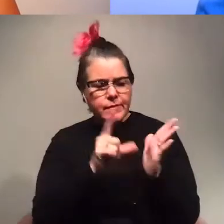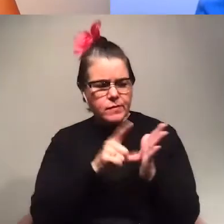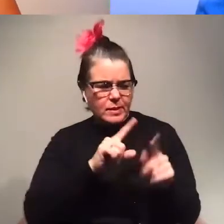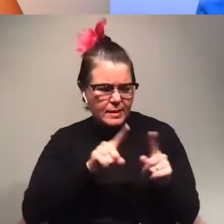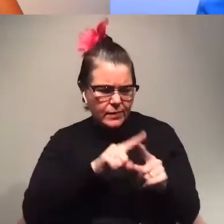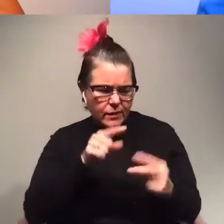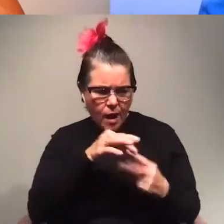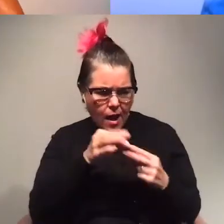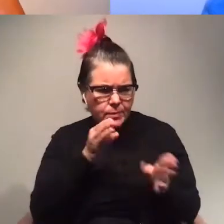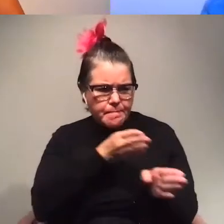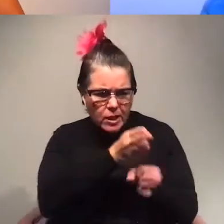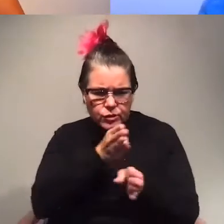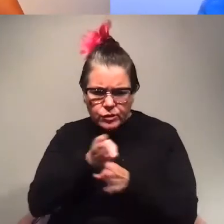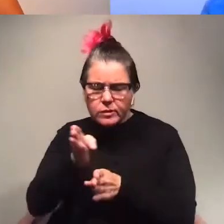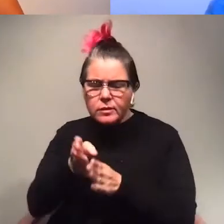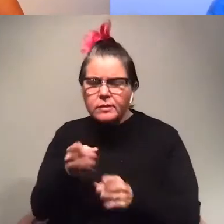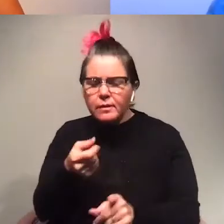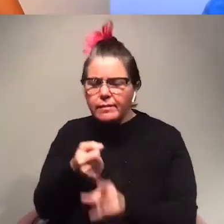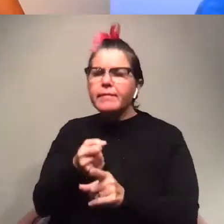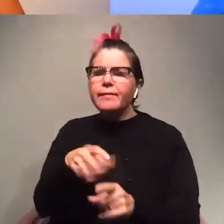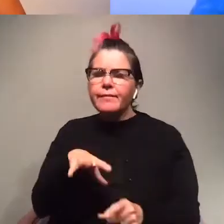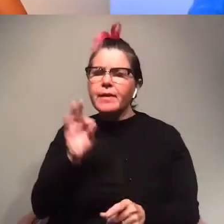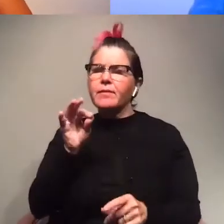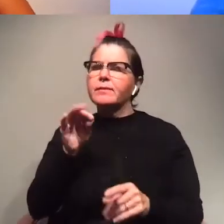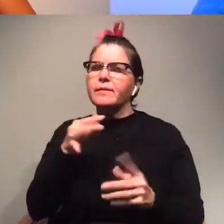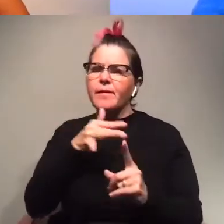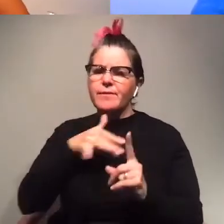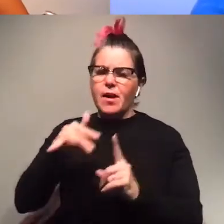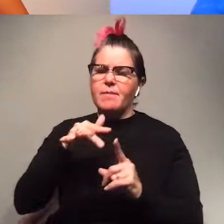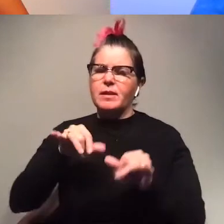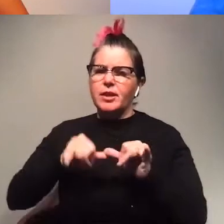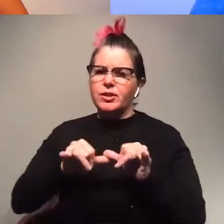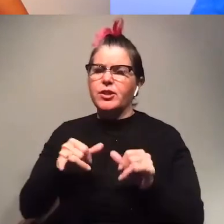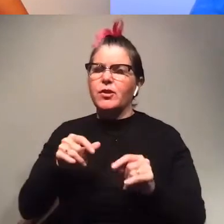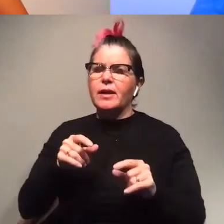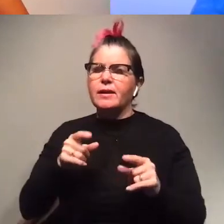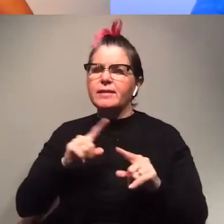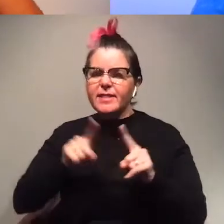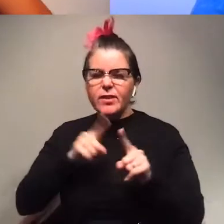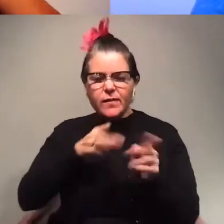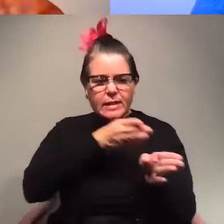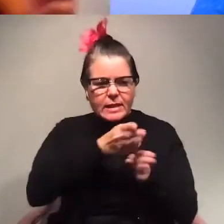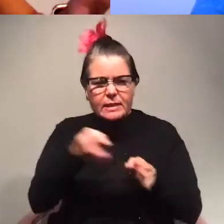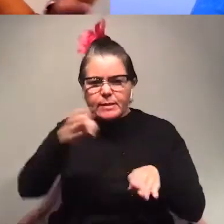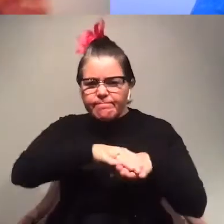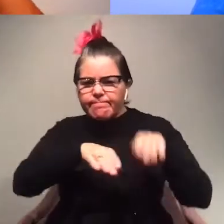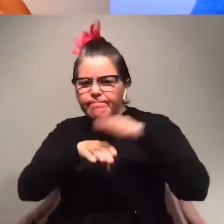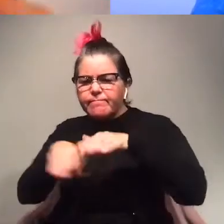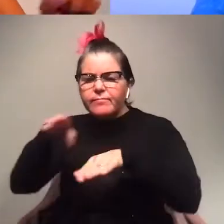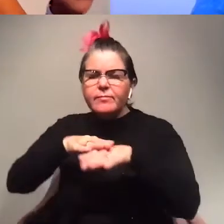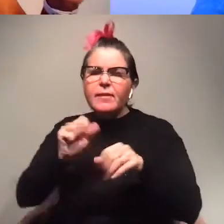could do, I thought environmental engineering offered me a huge, interdisciplinary opportunity for me to really delve